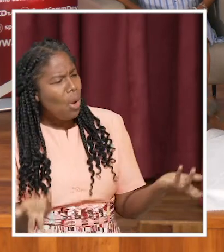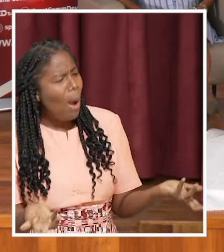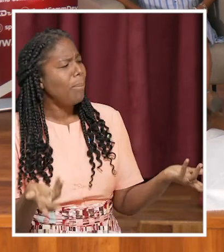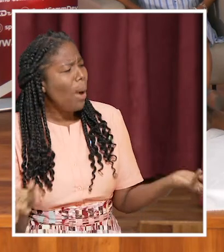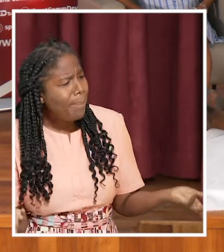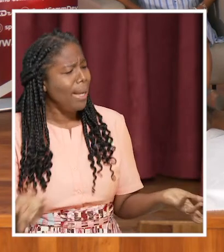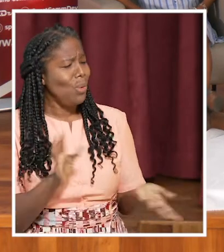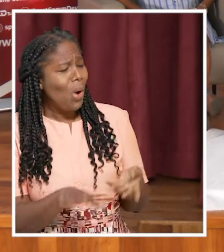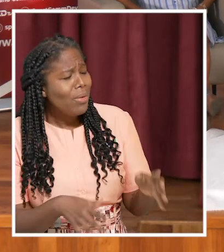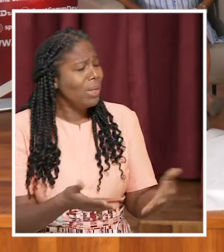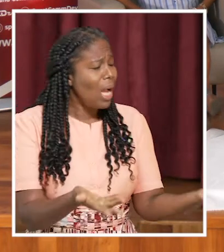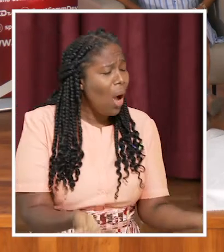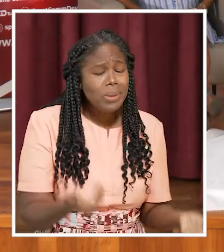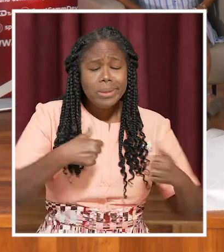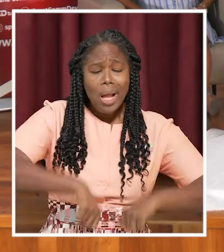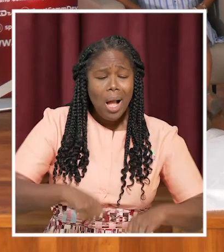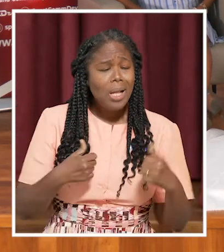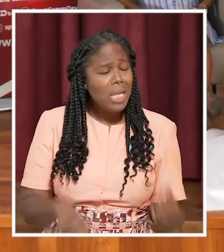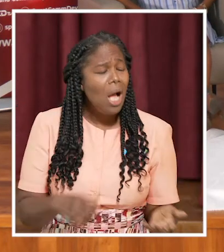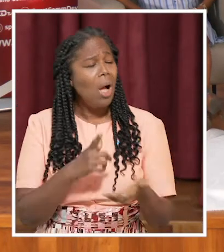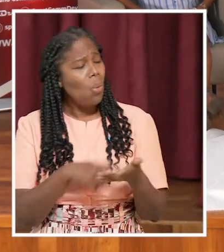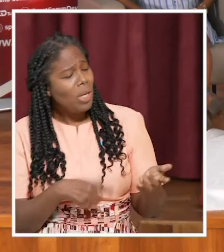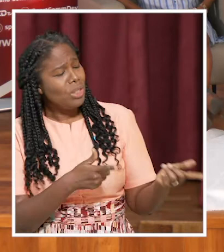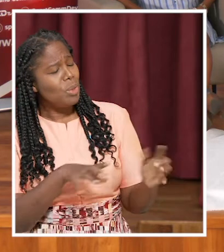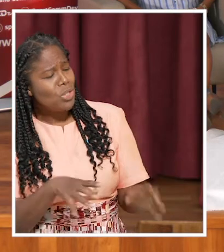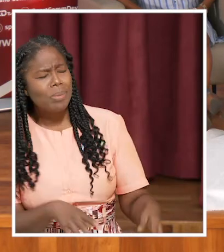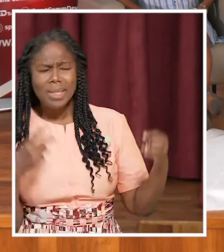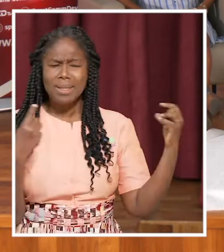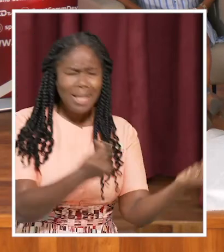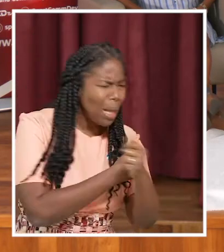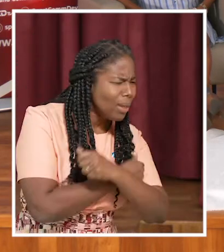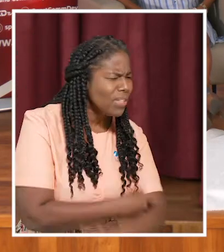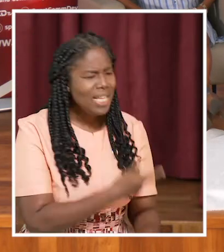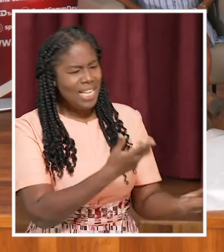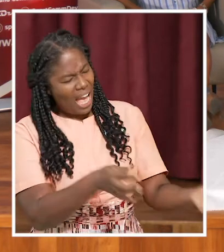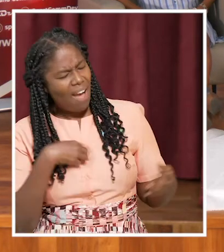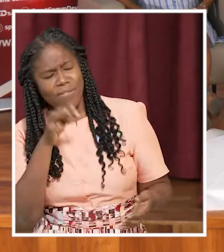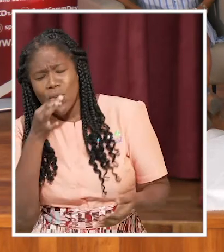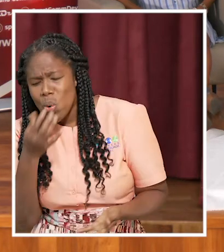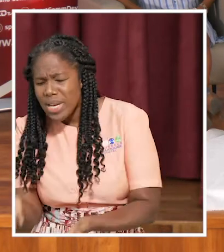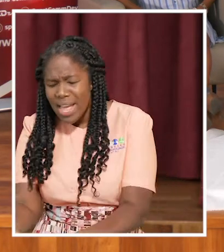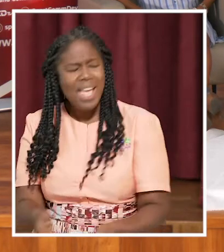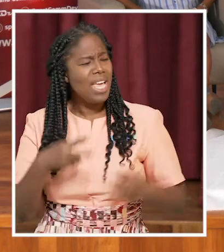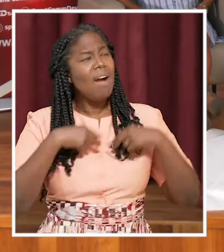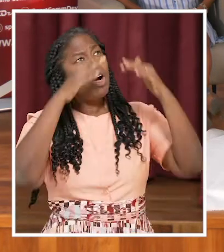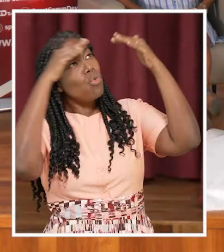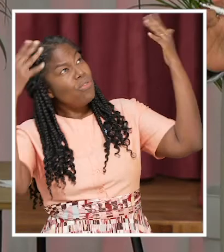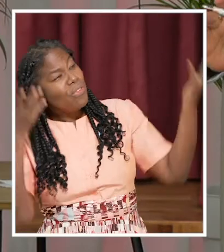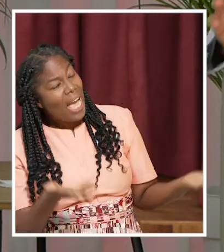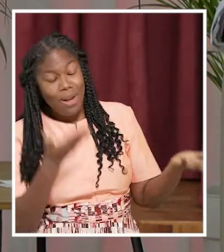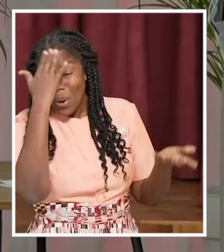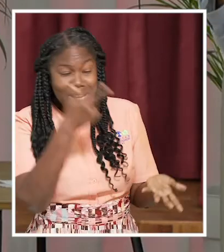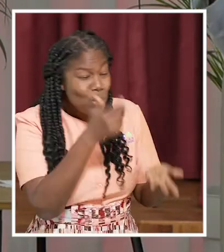come on, get up and do whatever you're supposed to do. Snap out of it. Snap out of it. You have food on the table, you have a roof over your head, you have nothing to be sad about.